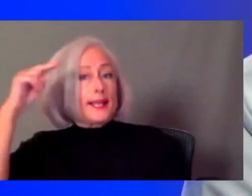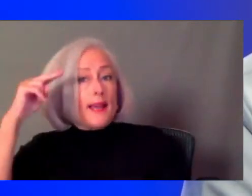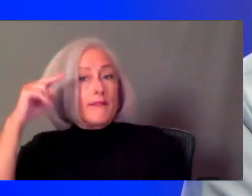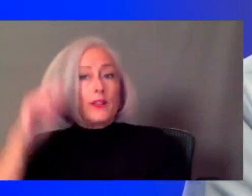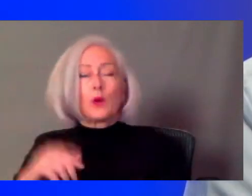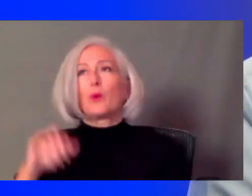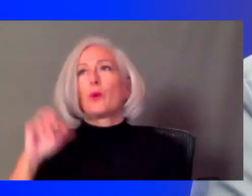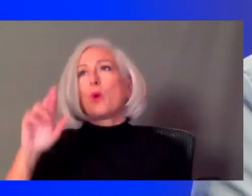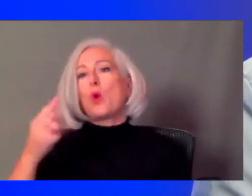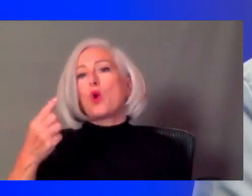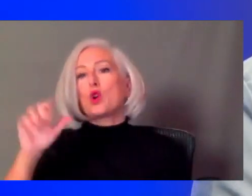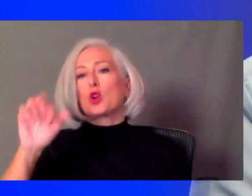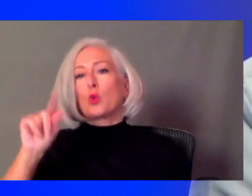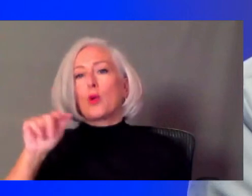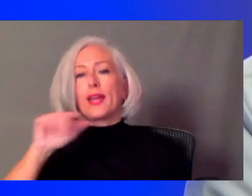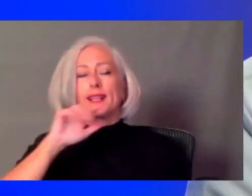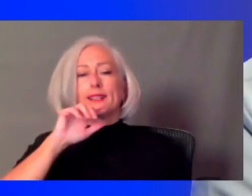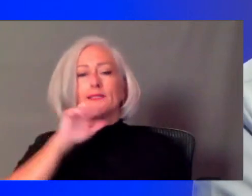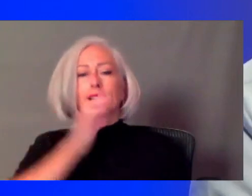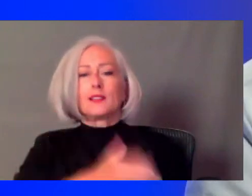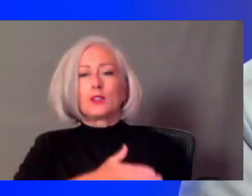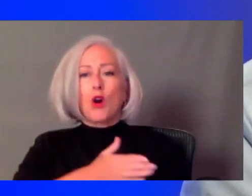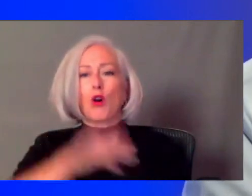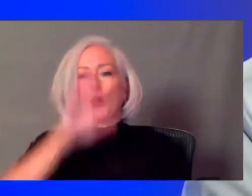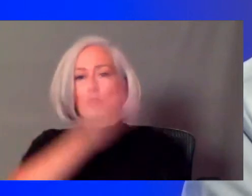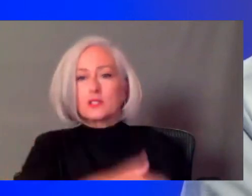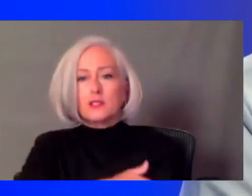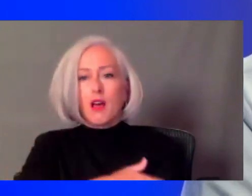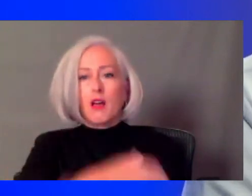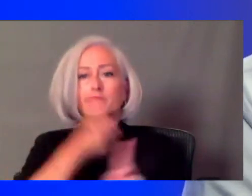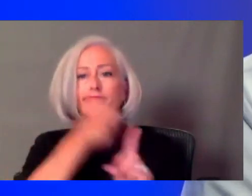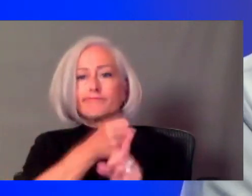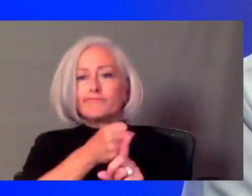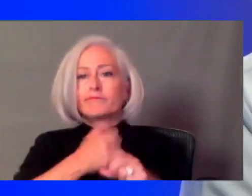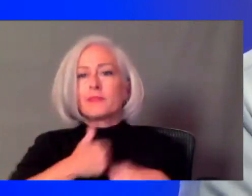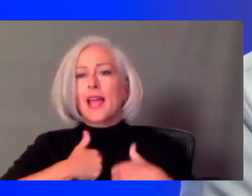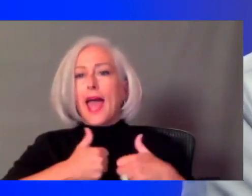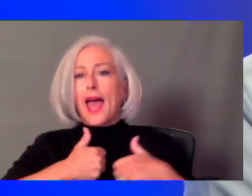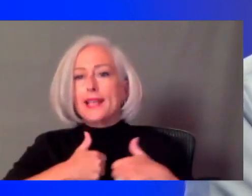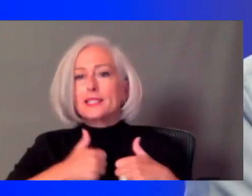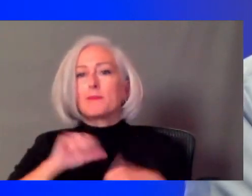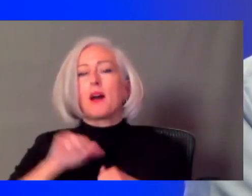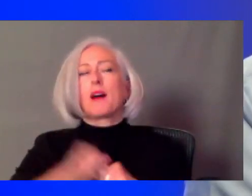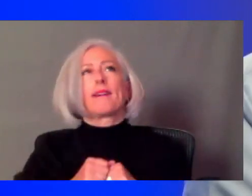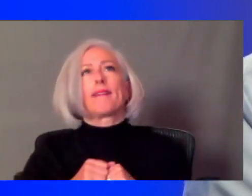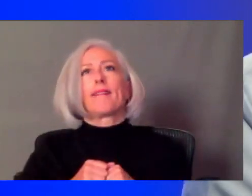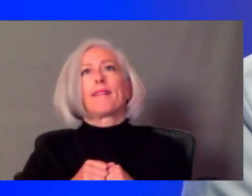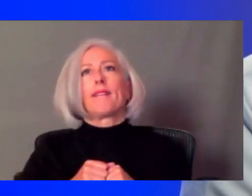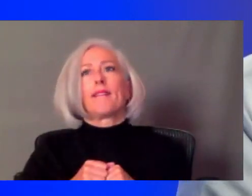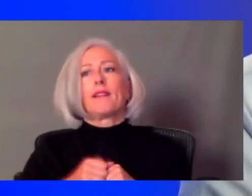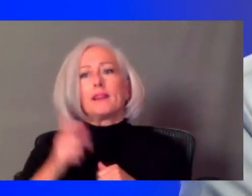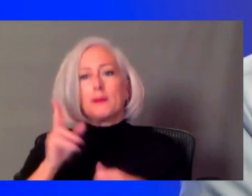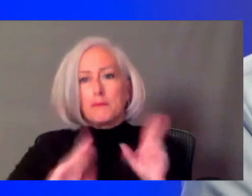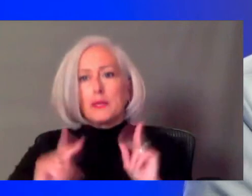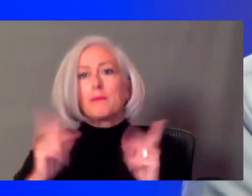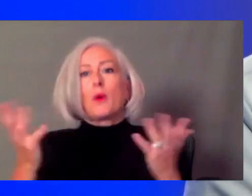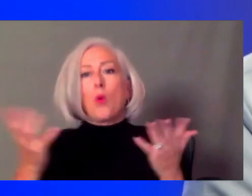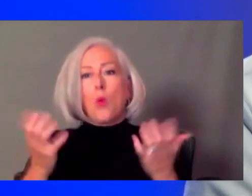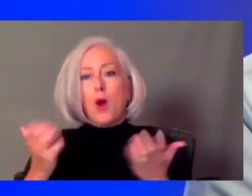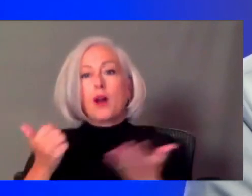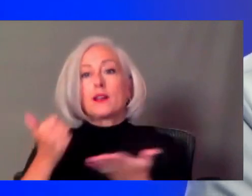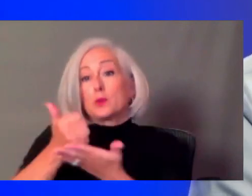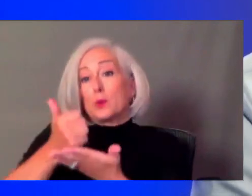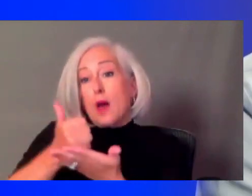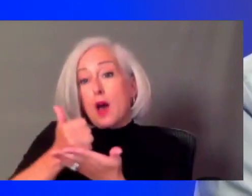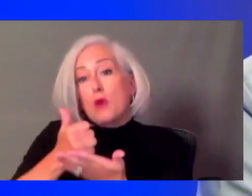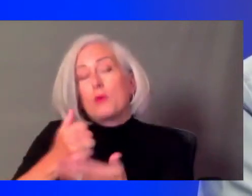more information by participating in a clinical trial than they do in a regular, very busy clinic. Often you don't get all those answers that you